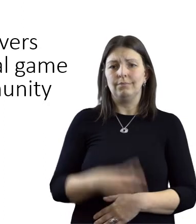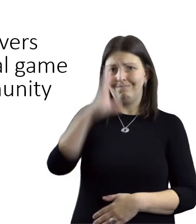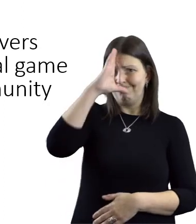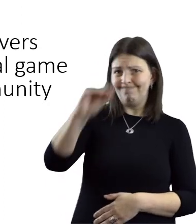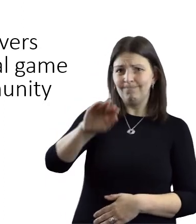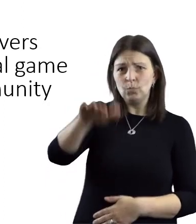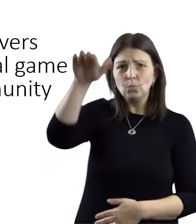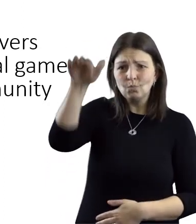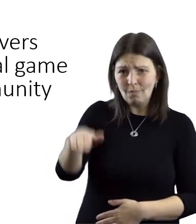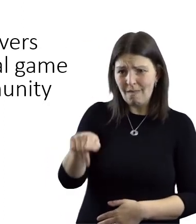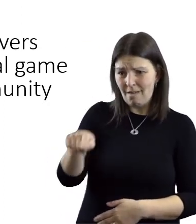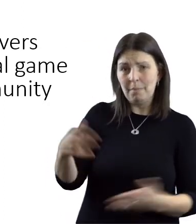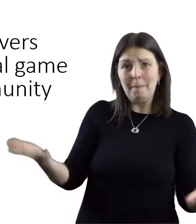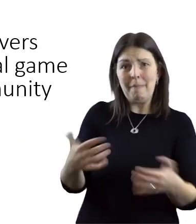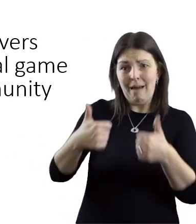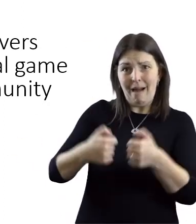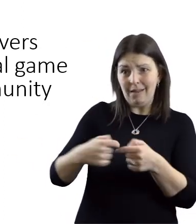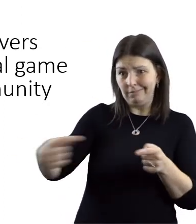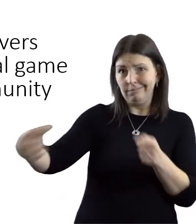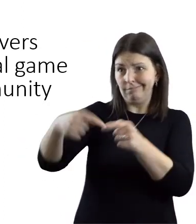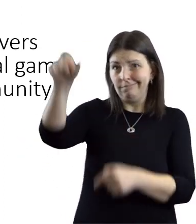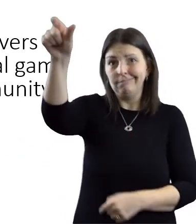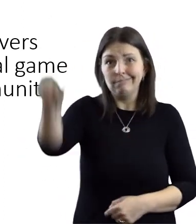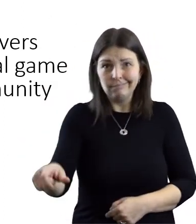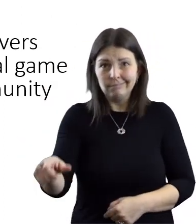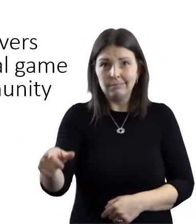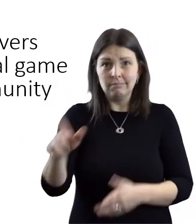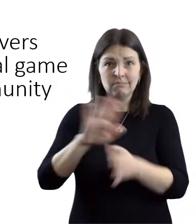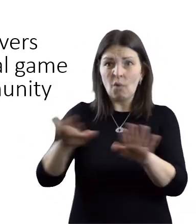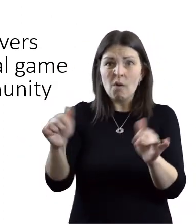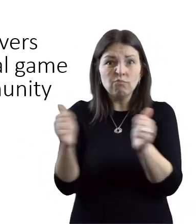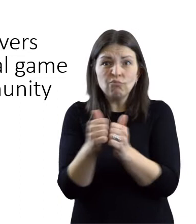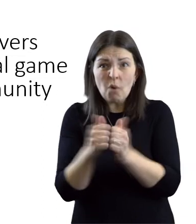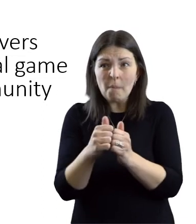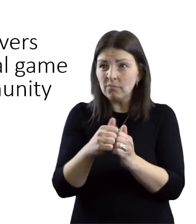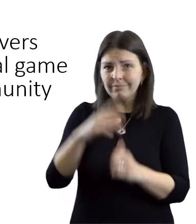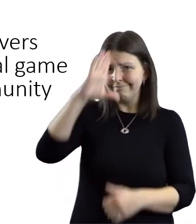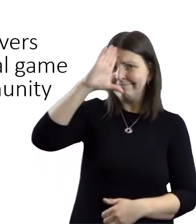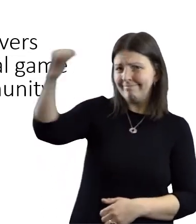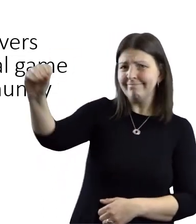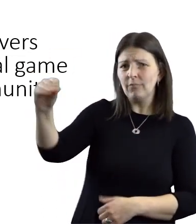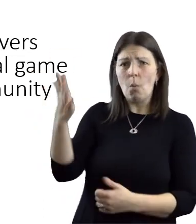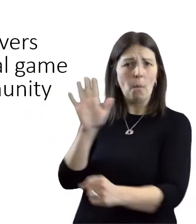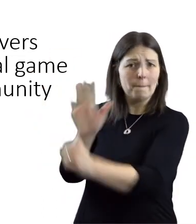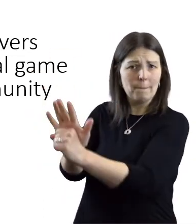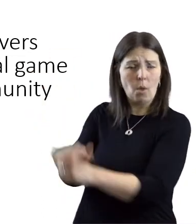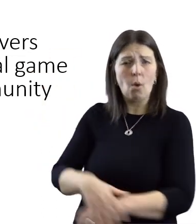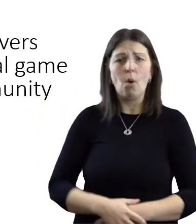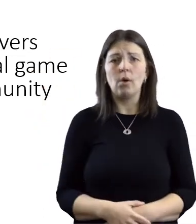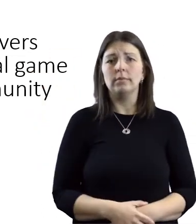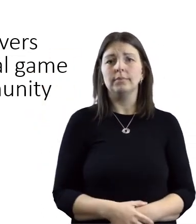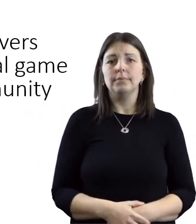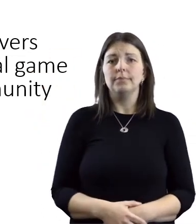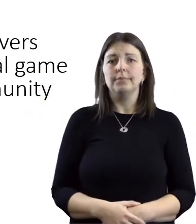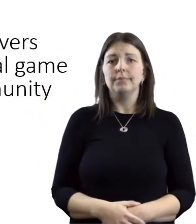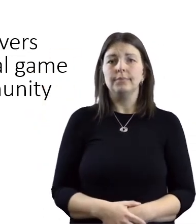of players that they do not know in real life. Check that your child does not disclose any personal information about themselves, click on links sent, or